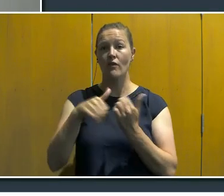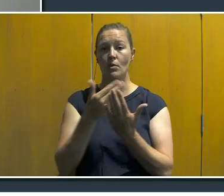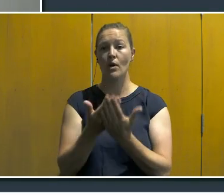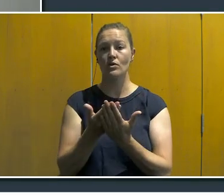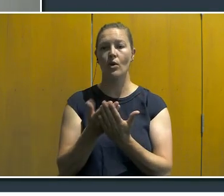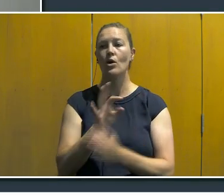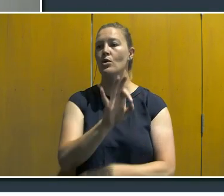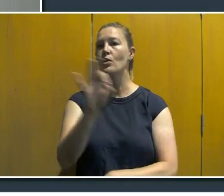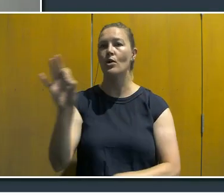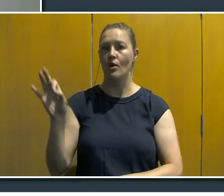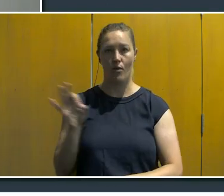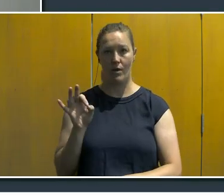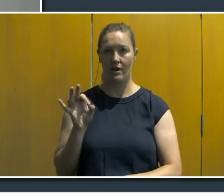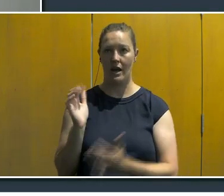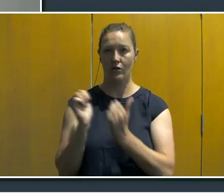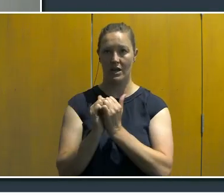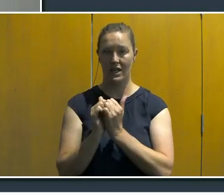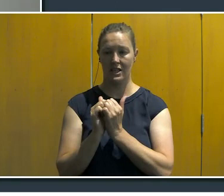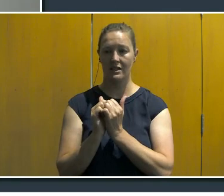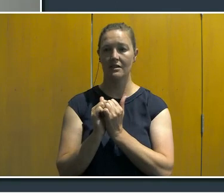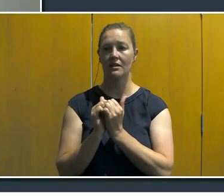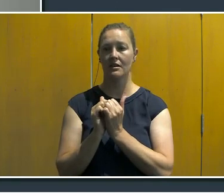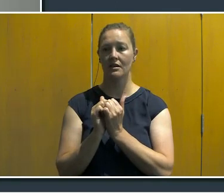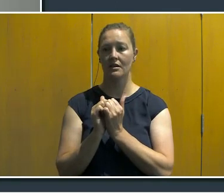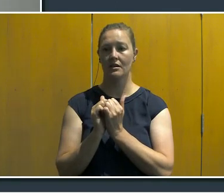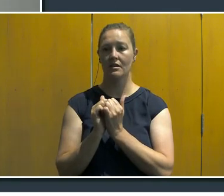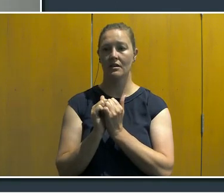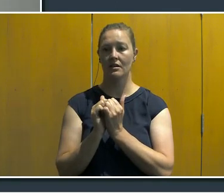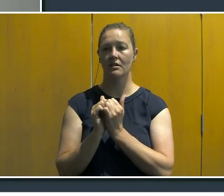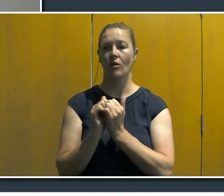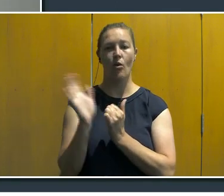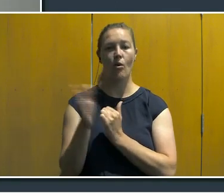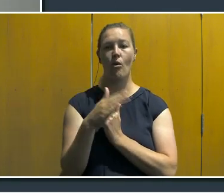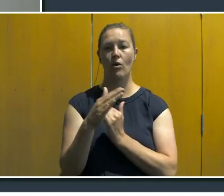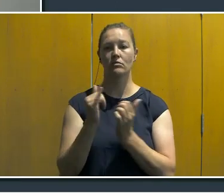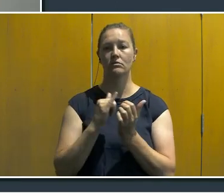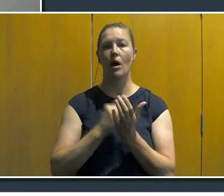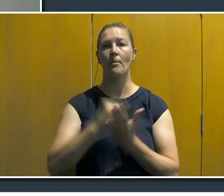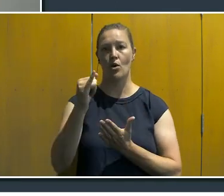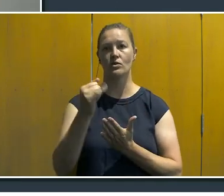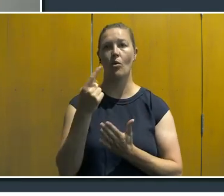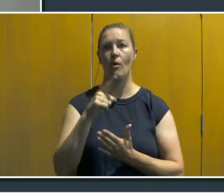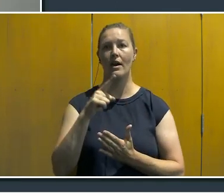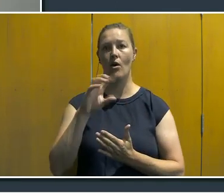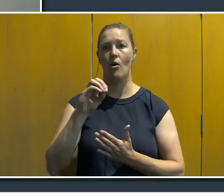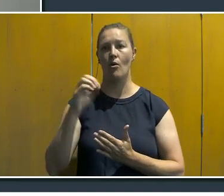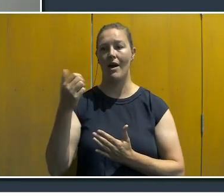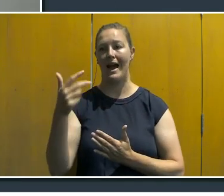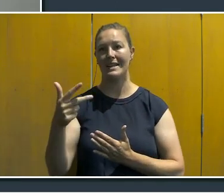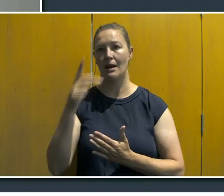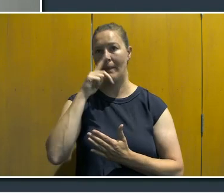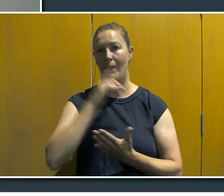wasn't a single person agreed with it, and all the rest opposed it. So that's 108 people opposed it.